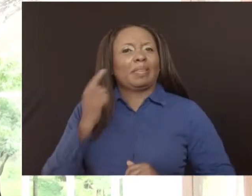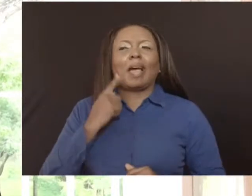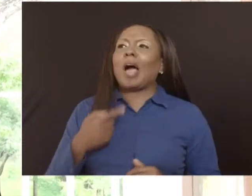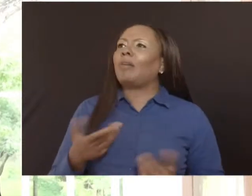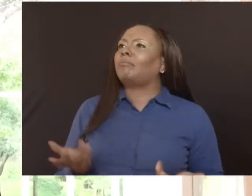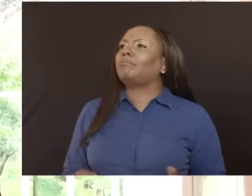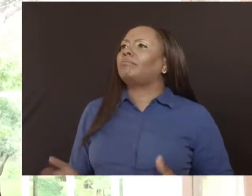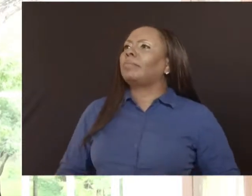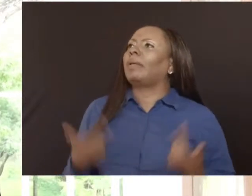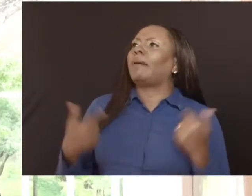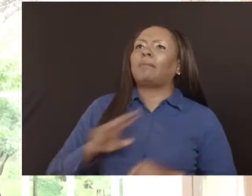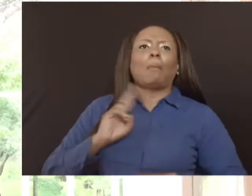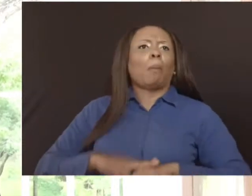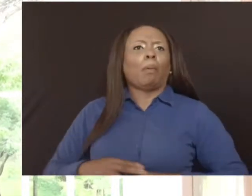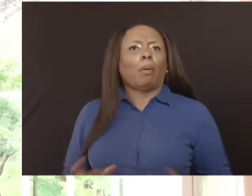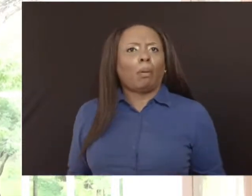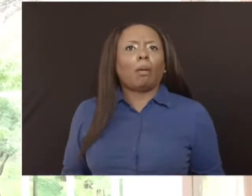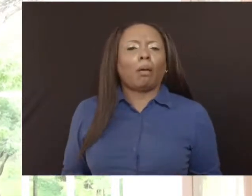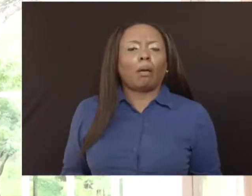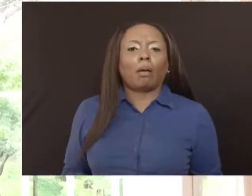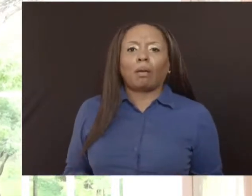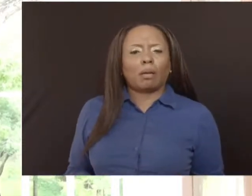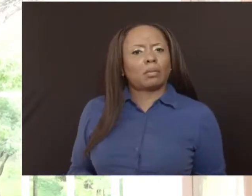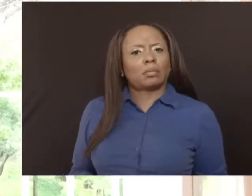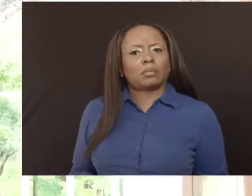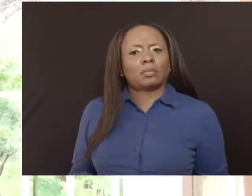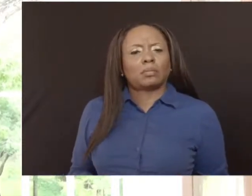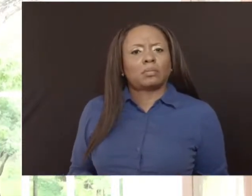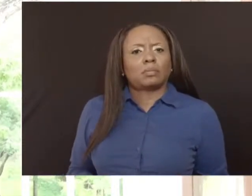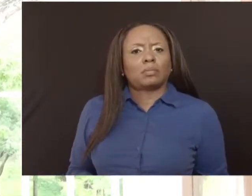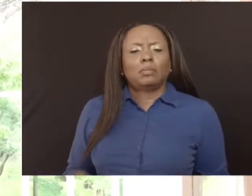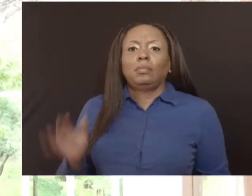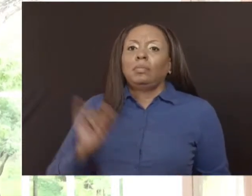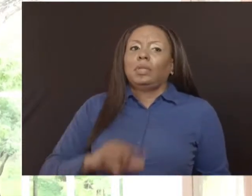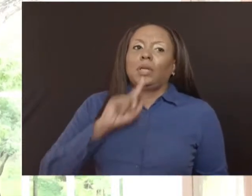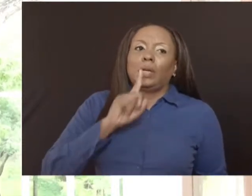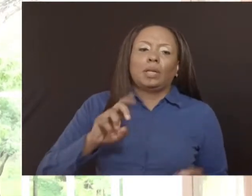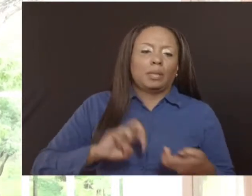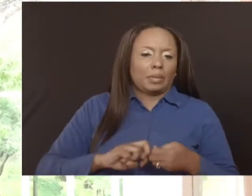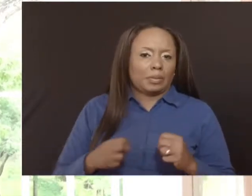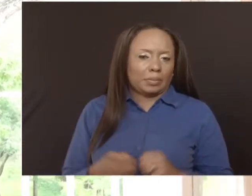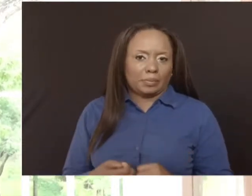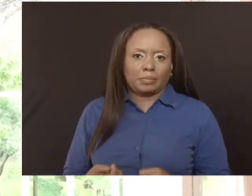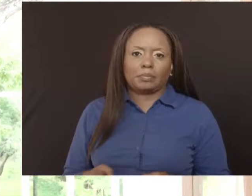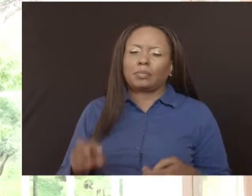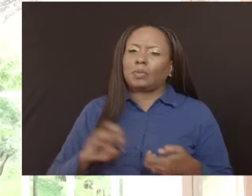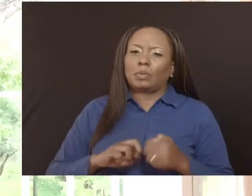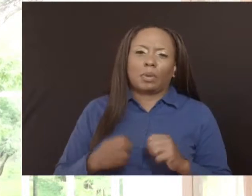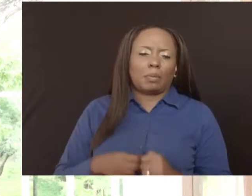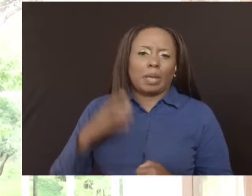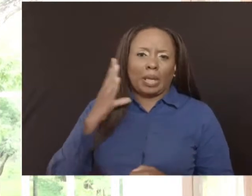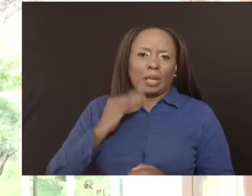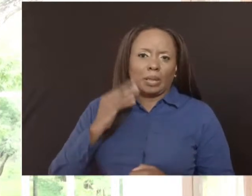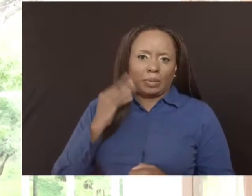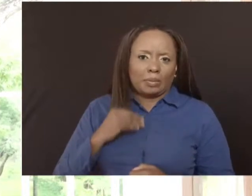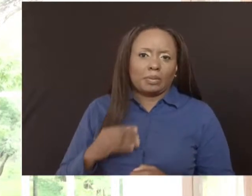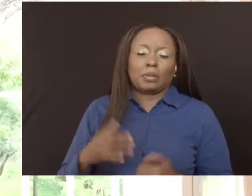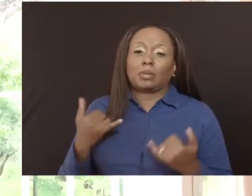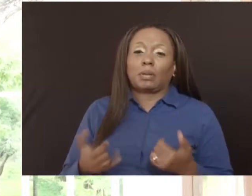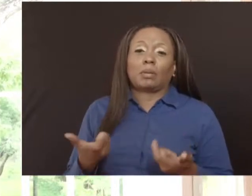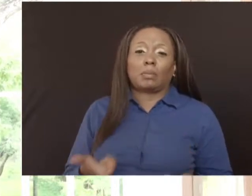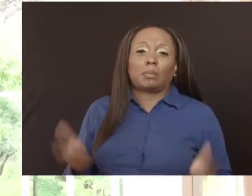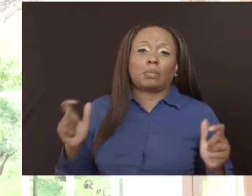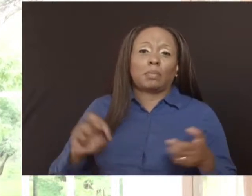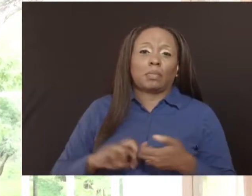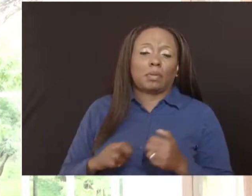usual. And it must be remembered that this is contributing to the problem that we are facing. It is a major